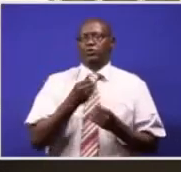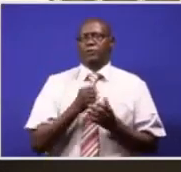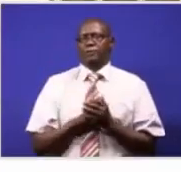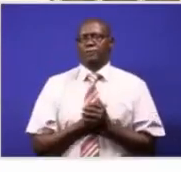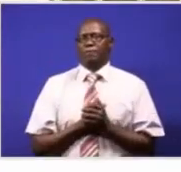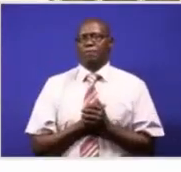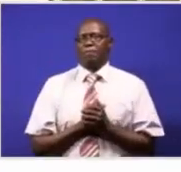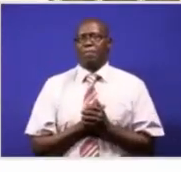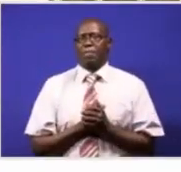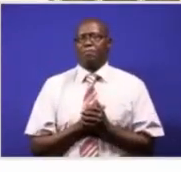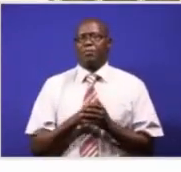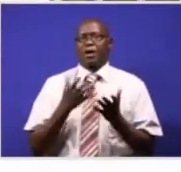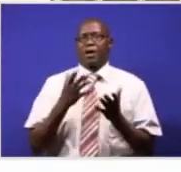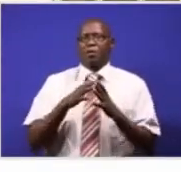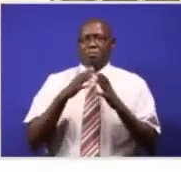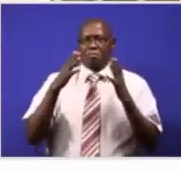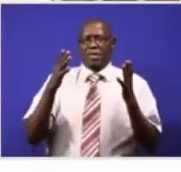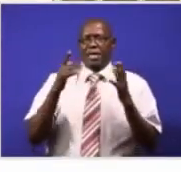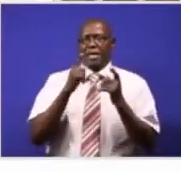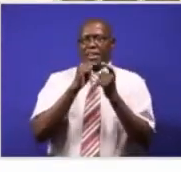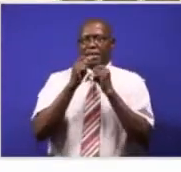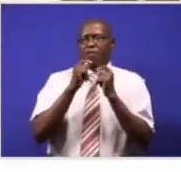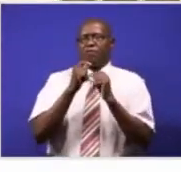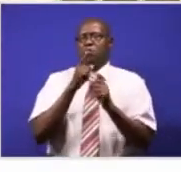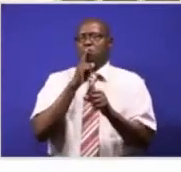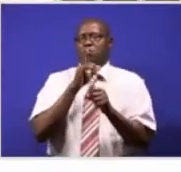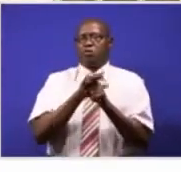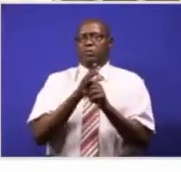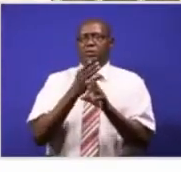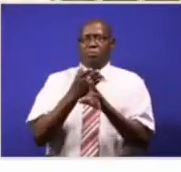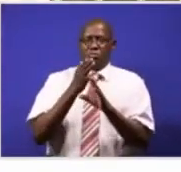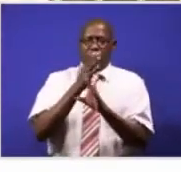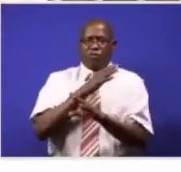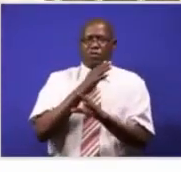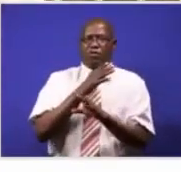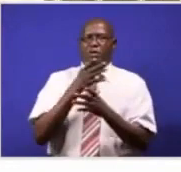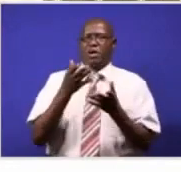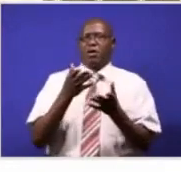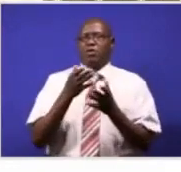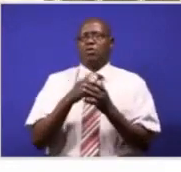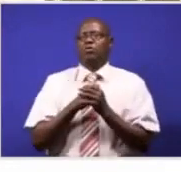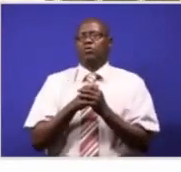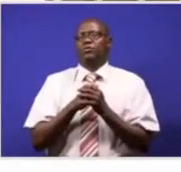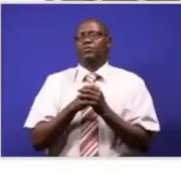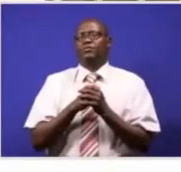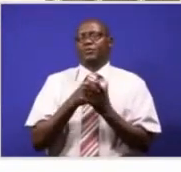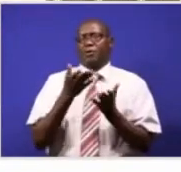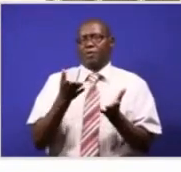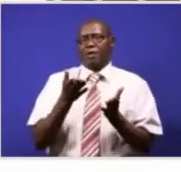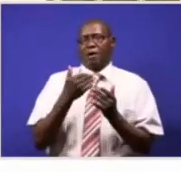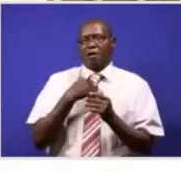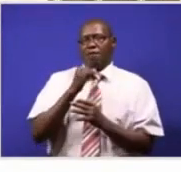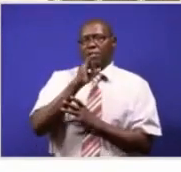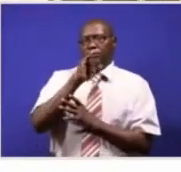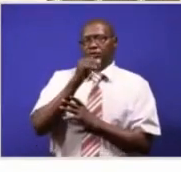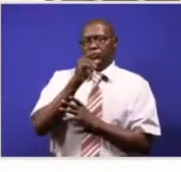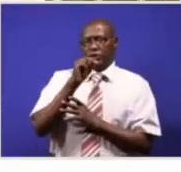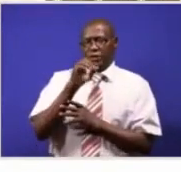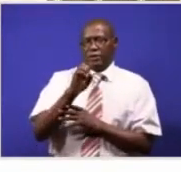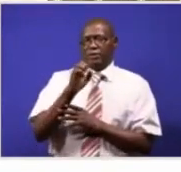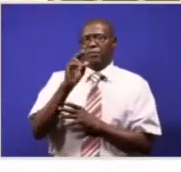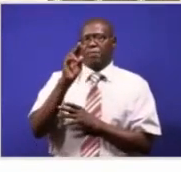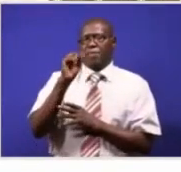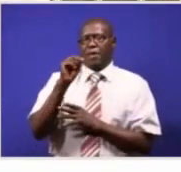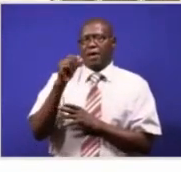Well, it's now time for the big interview, and as I'd promised you earlier on in studio, I'll be joined by Jane Ngache, who is a counseling psychologist, and